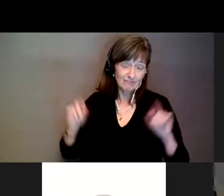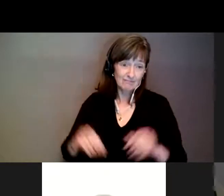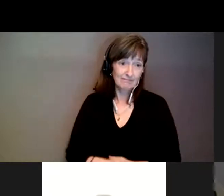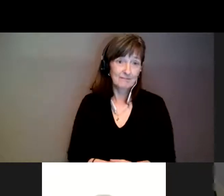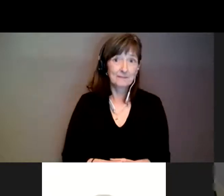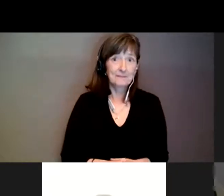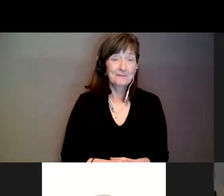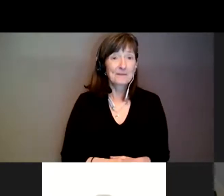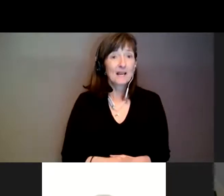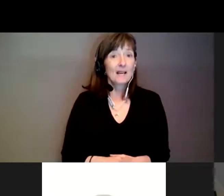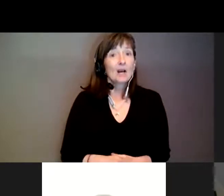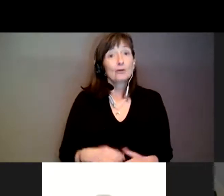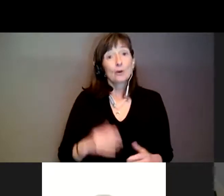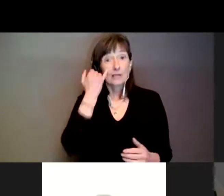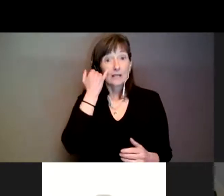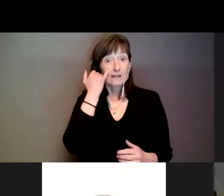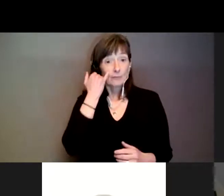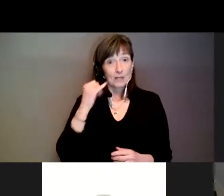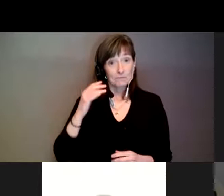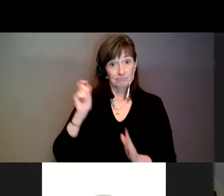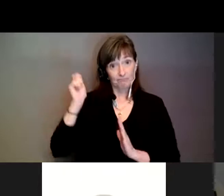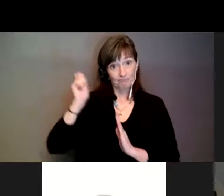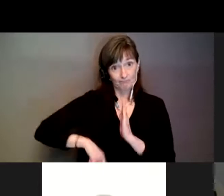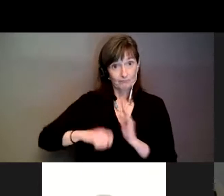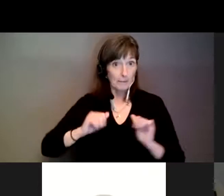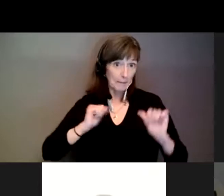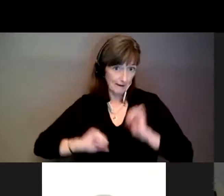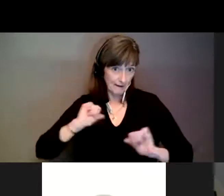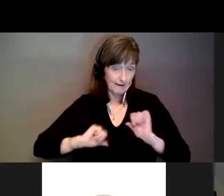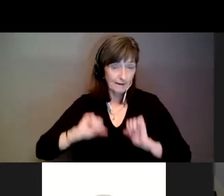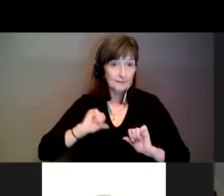So when we create a play, we'll